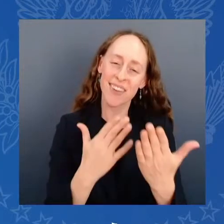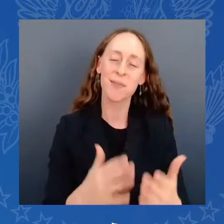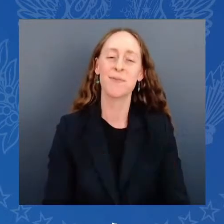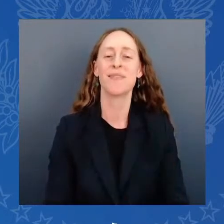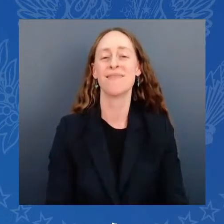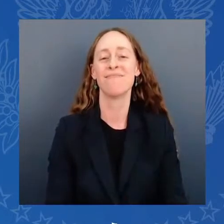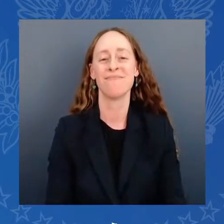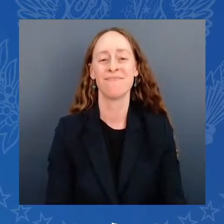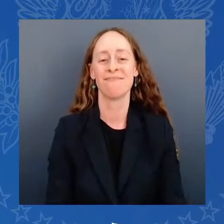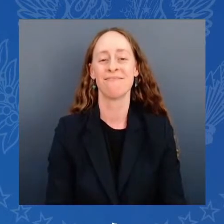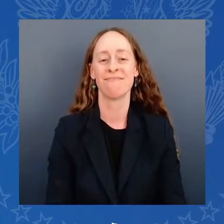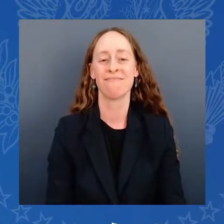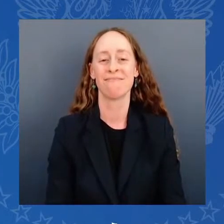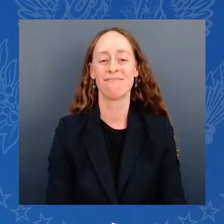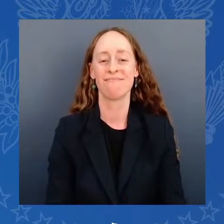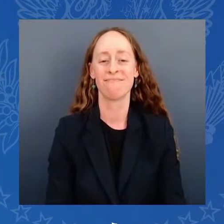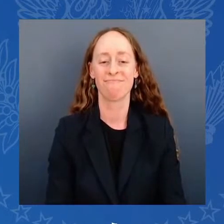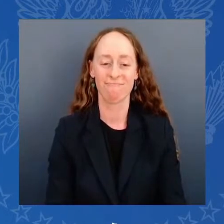Thank you.